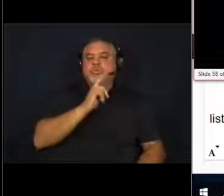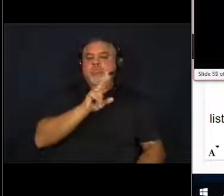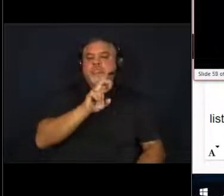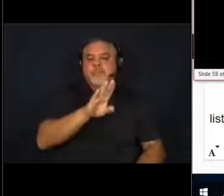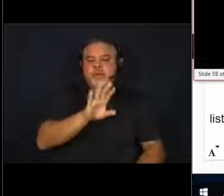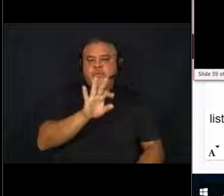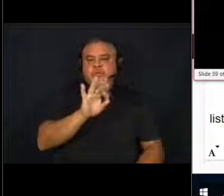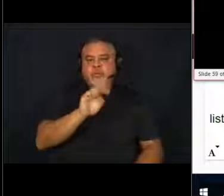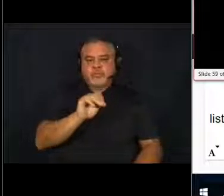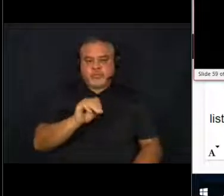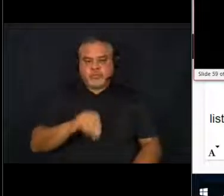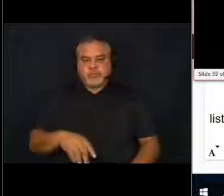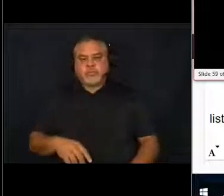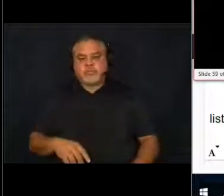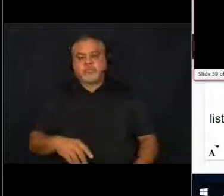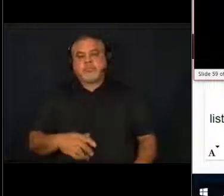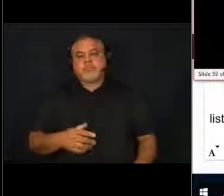forms.